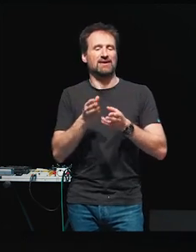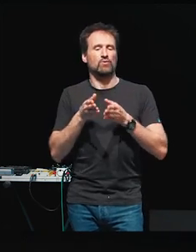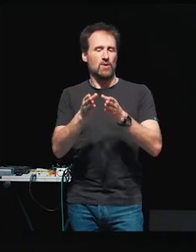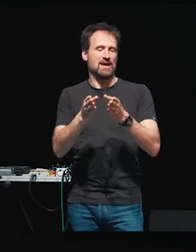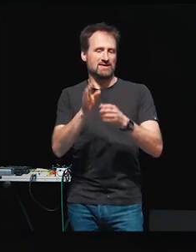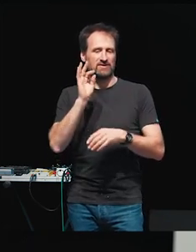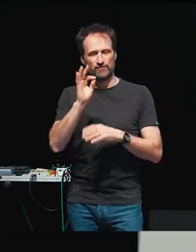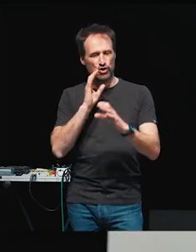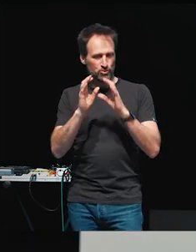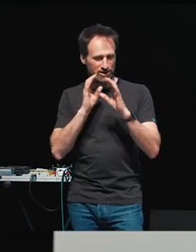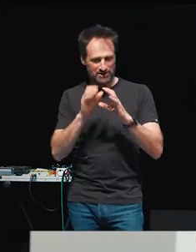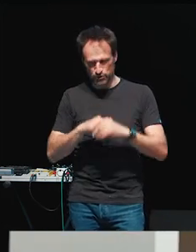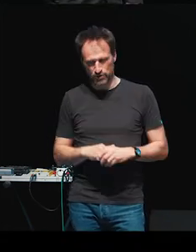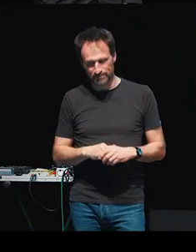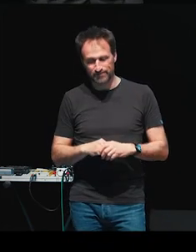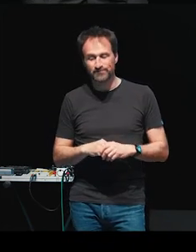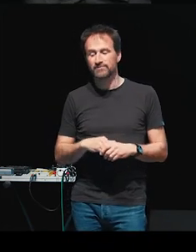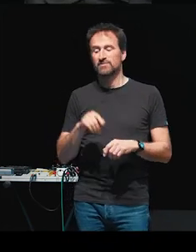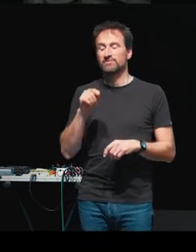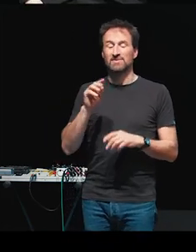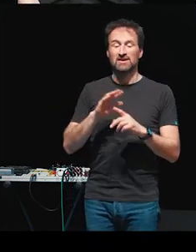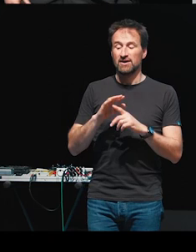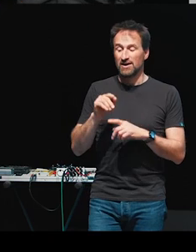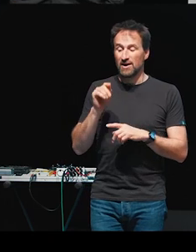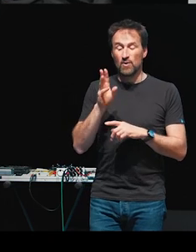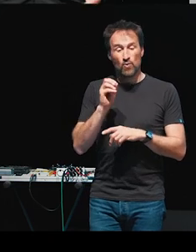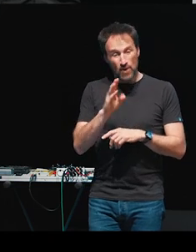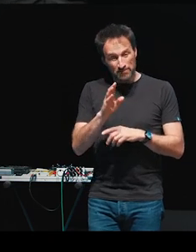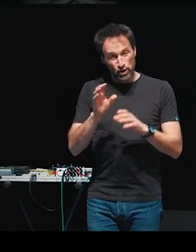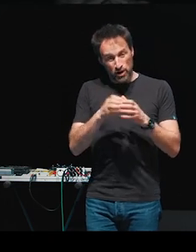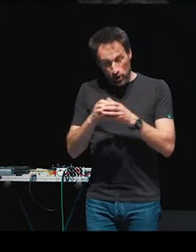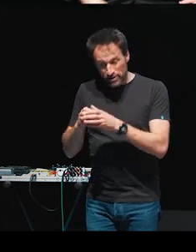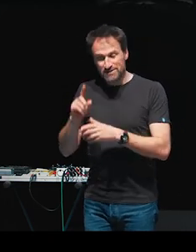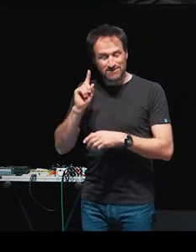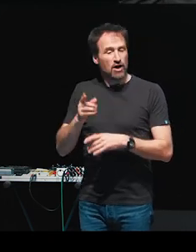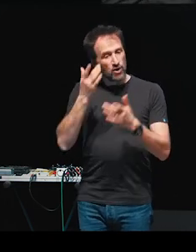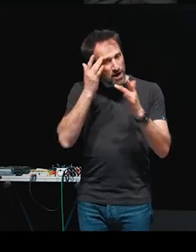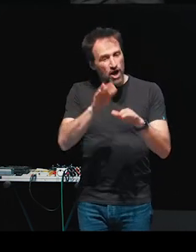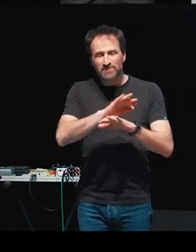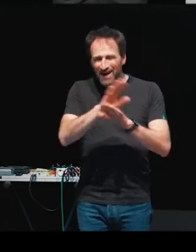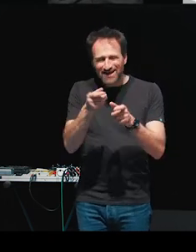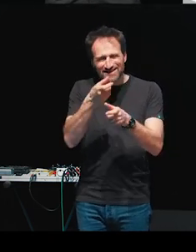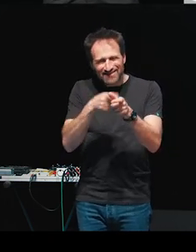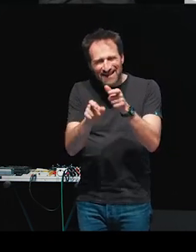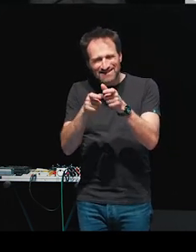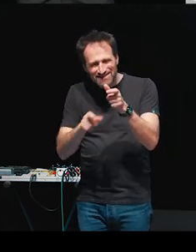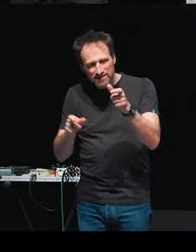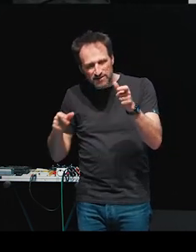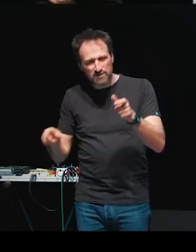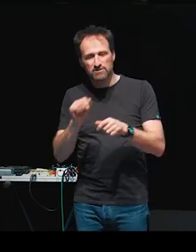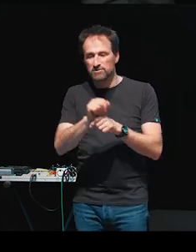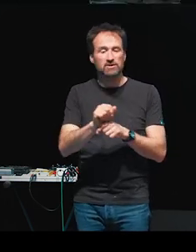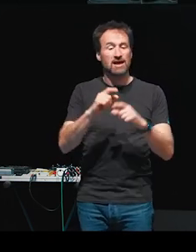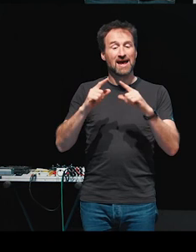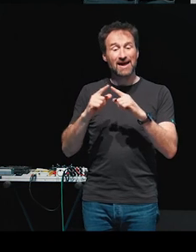web components also allow to nest everything. That means you can use an Angular component in the middle of a React